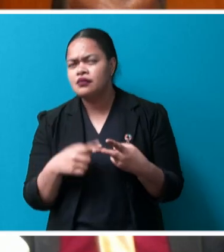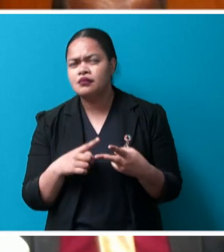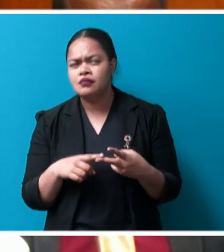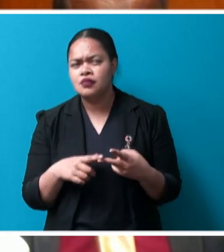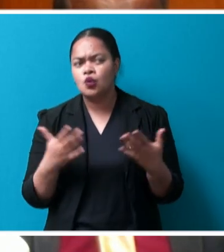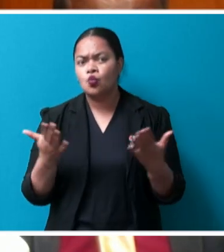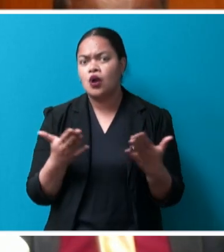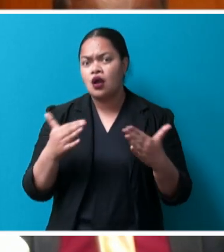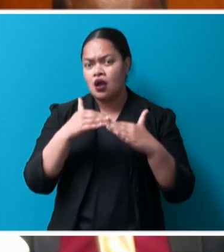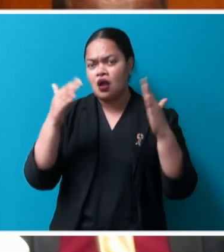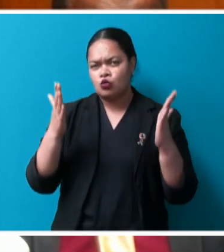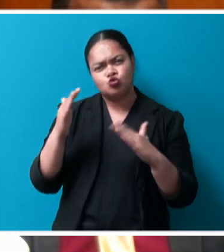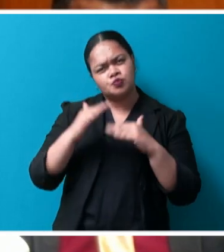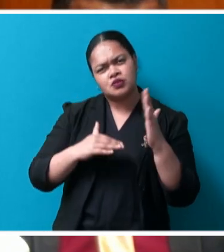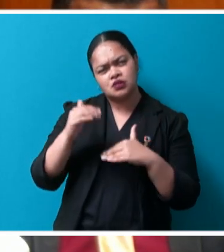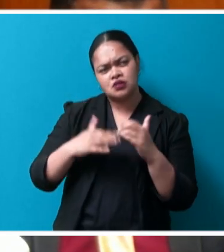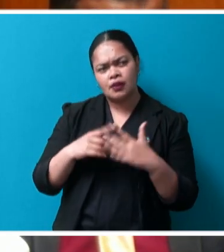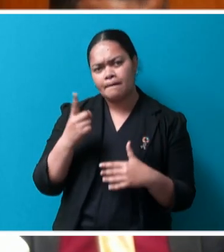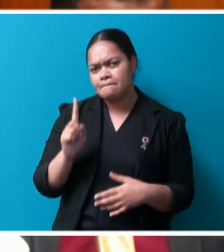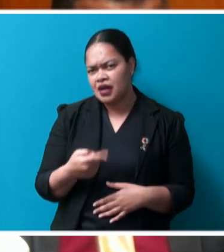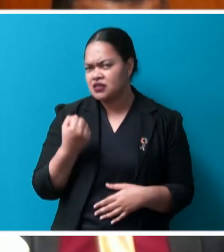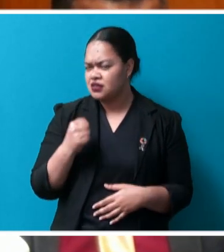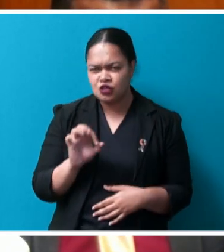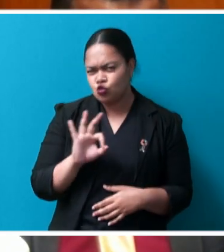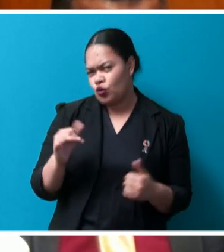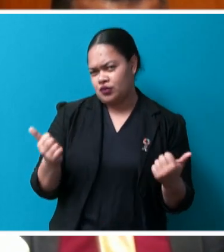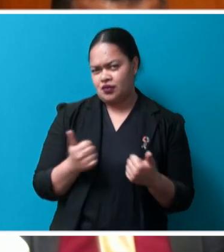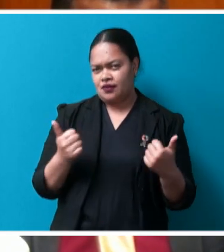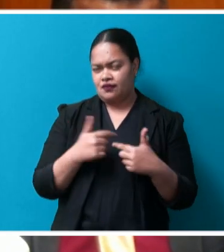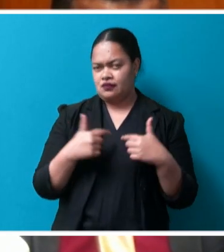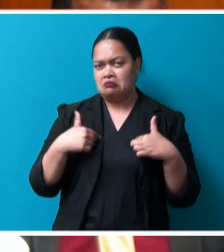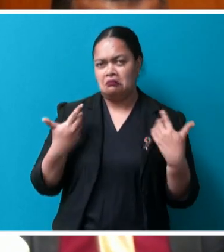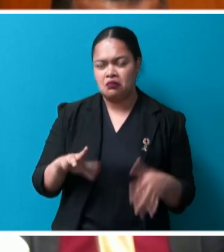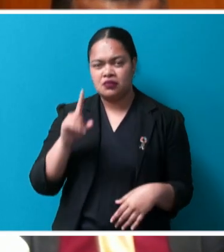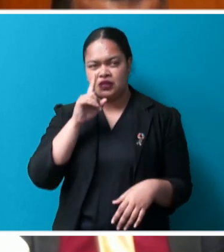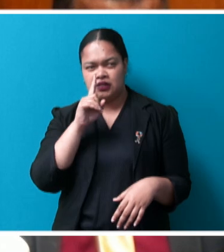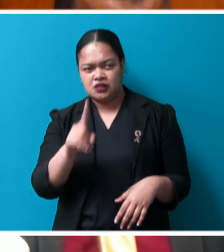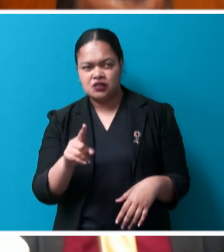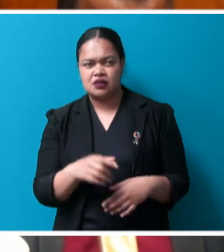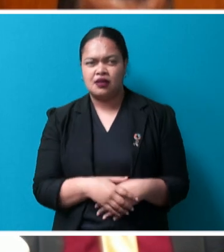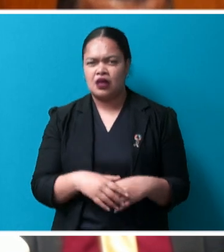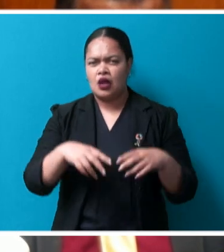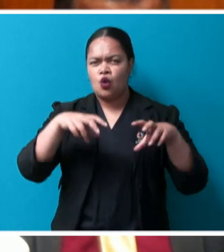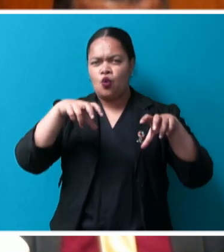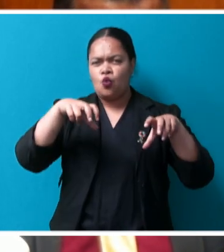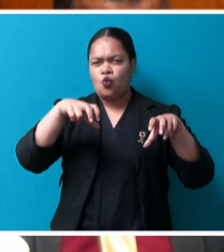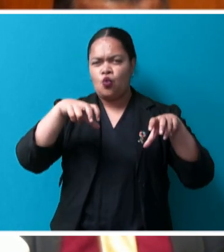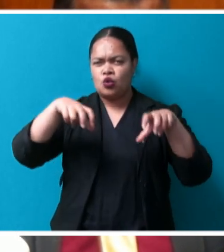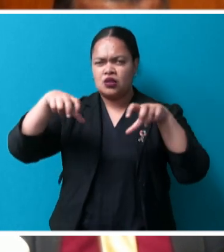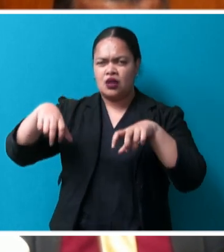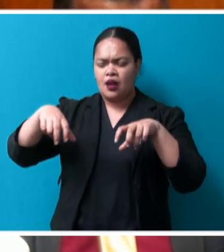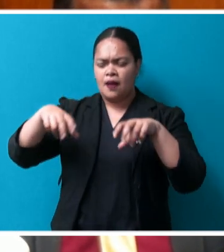warehouse that has been built, but still it's not sufficient enough. We have seen a lot of 40-footer and 20-footer container sitting in the parking